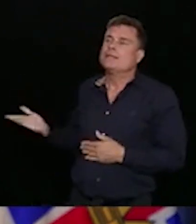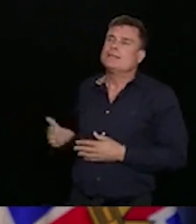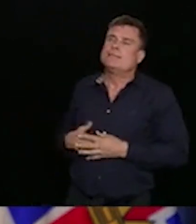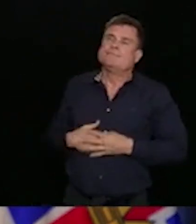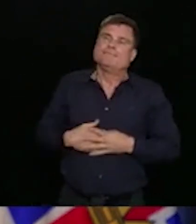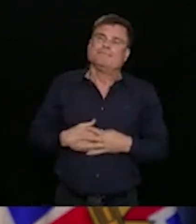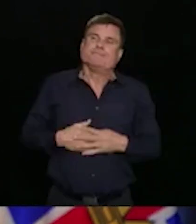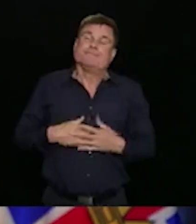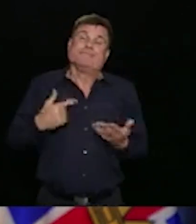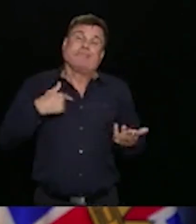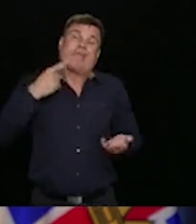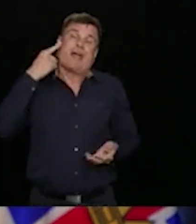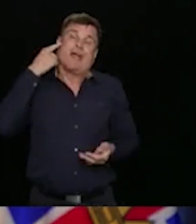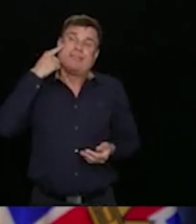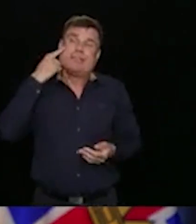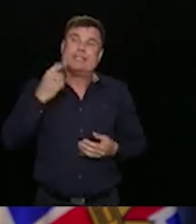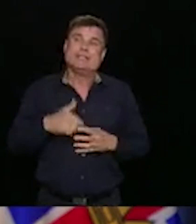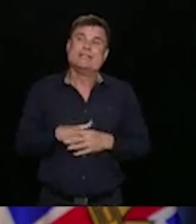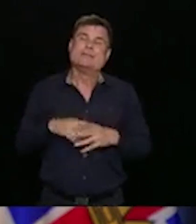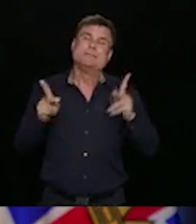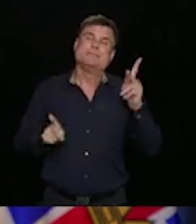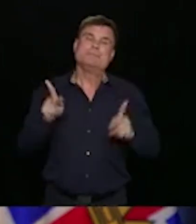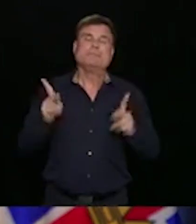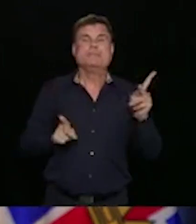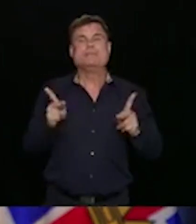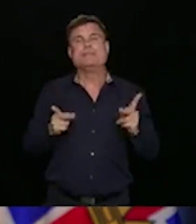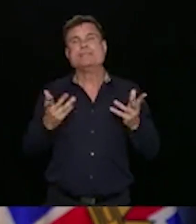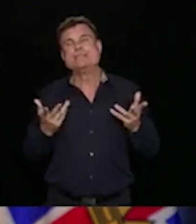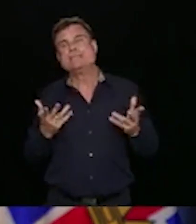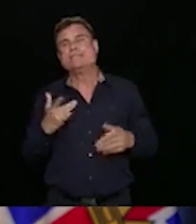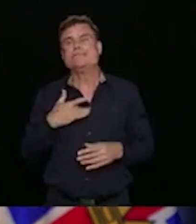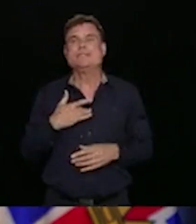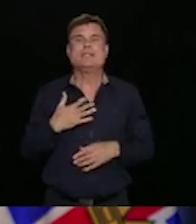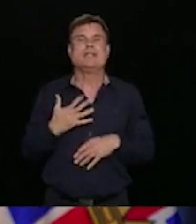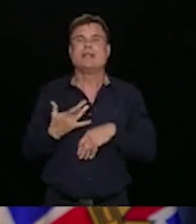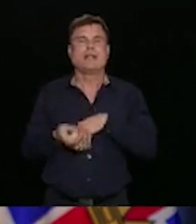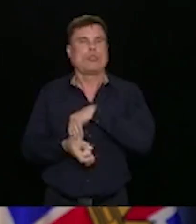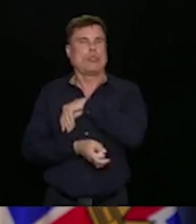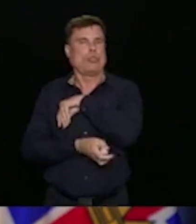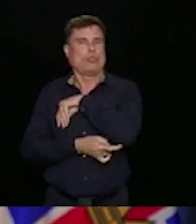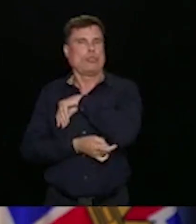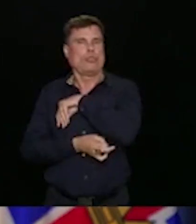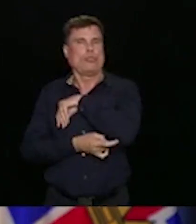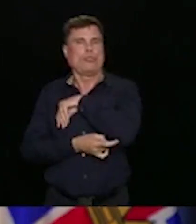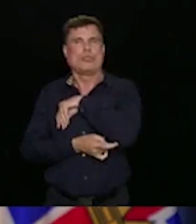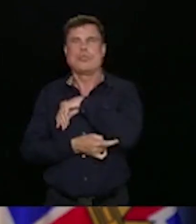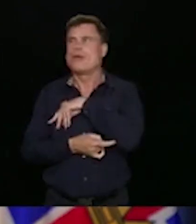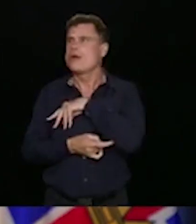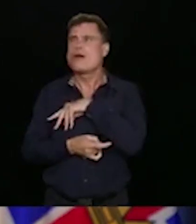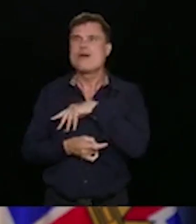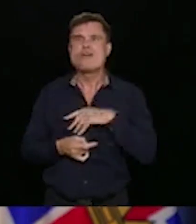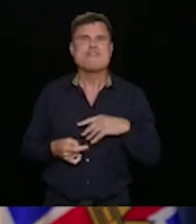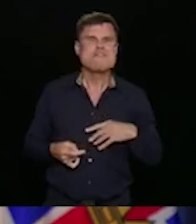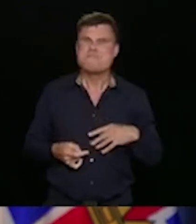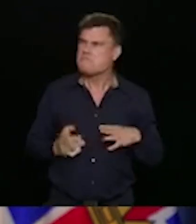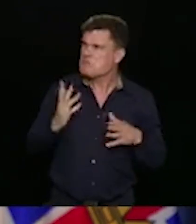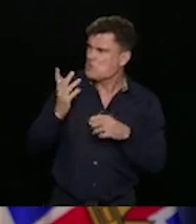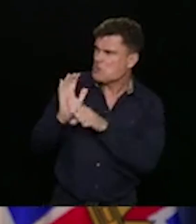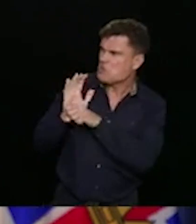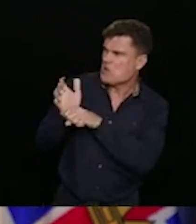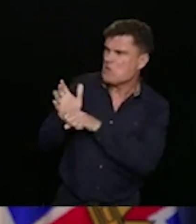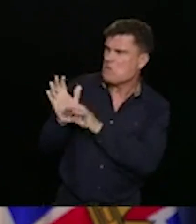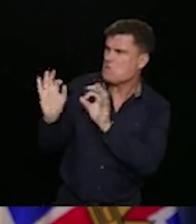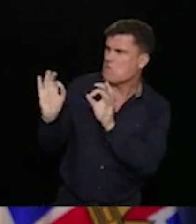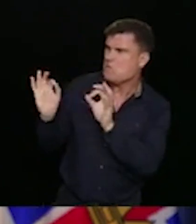we were moving through this, and particularly younger people who have been differentially affected by things like job losses and